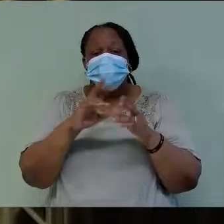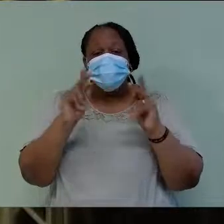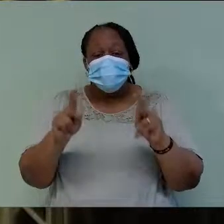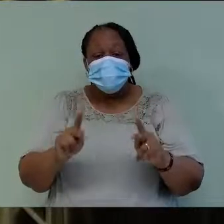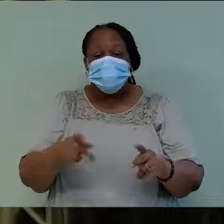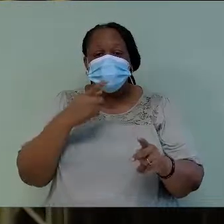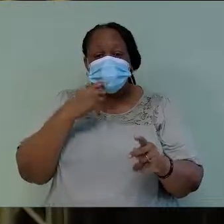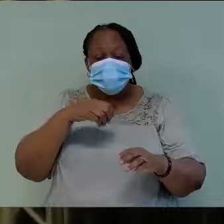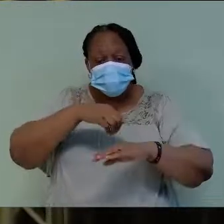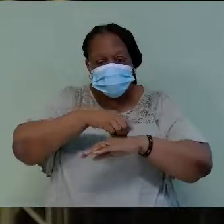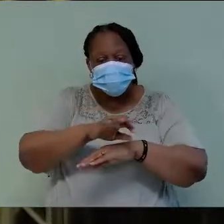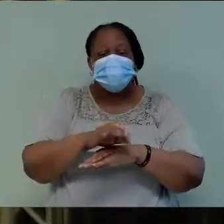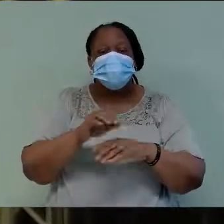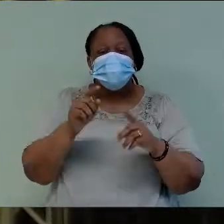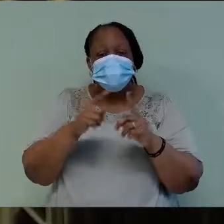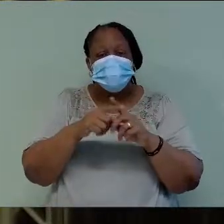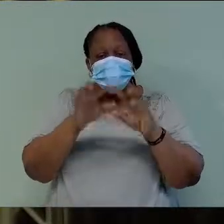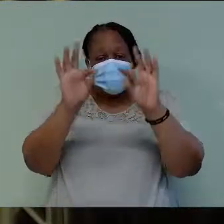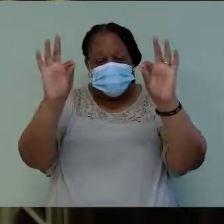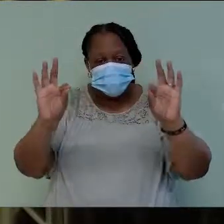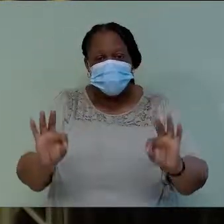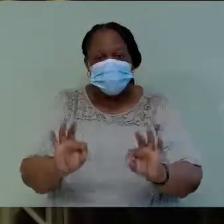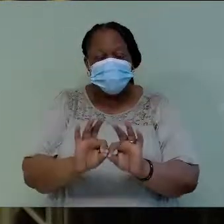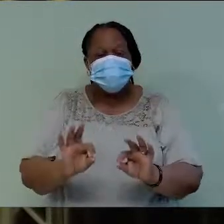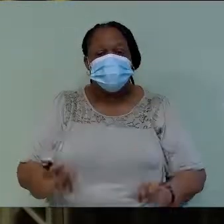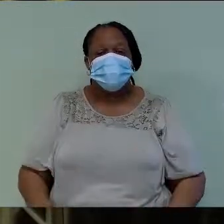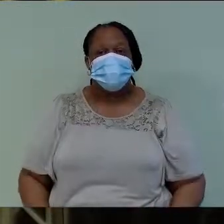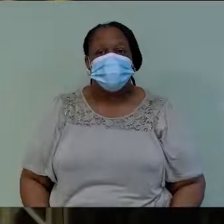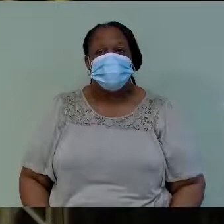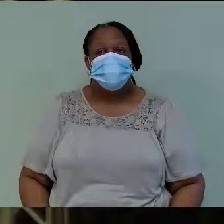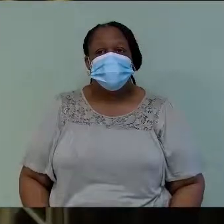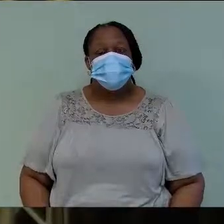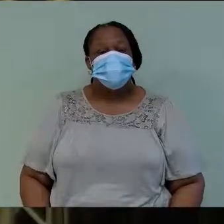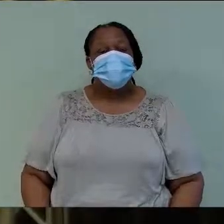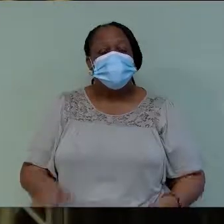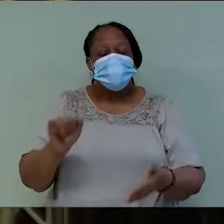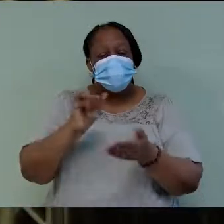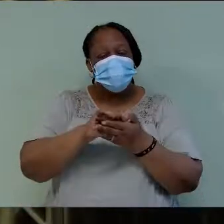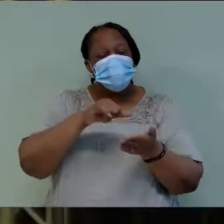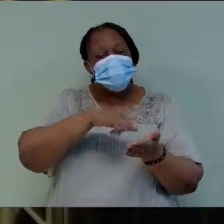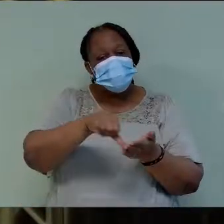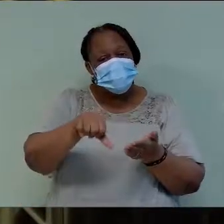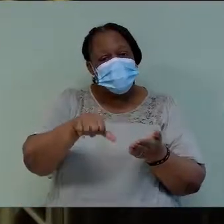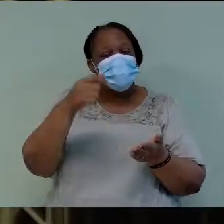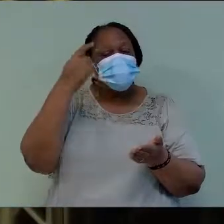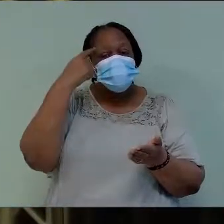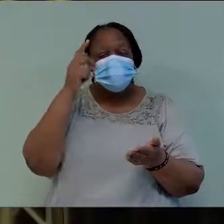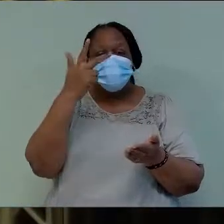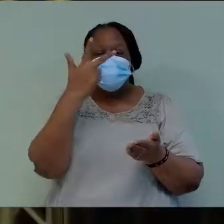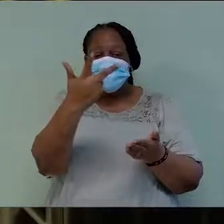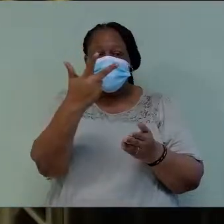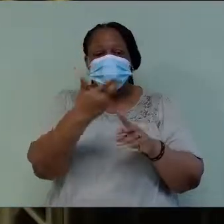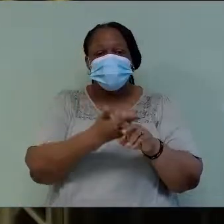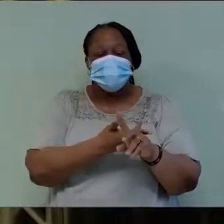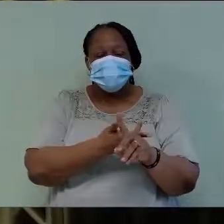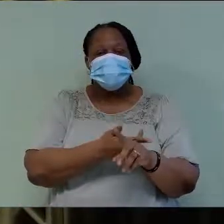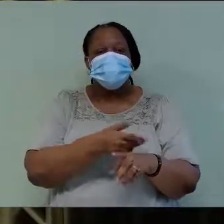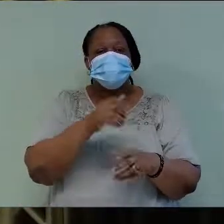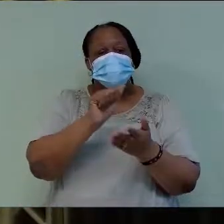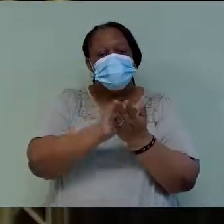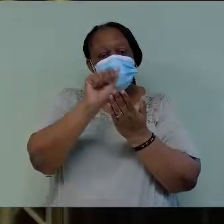NEOC. Please be reminded that this payment is for 3 months, April, May, and